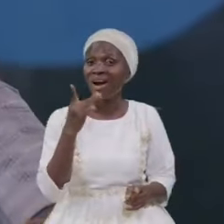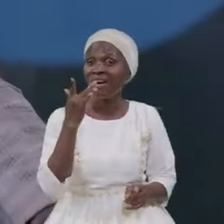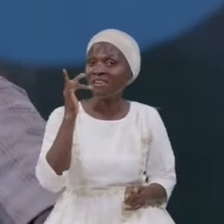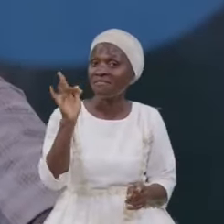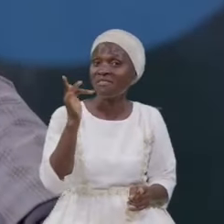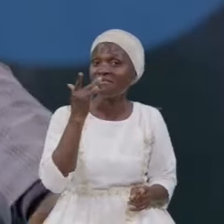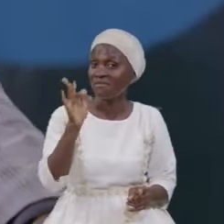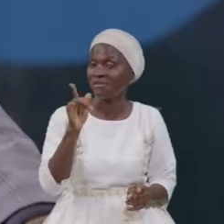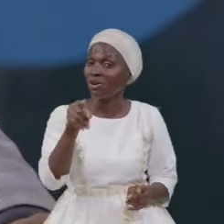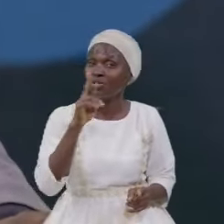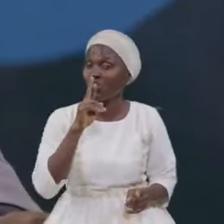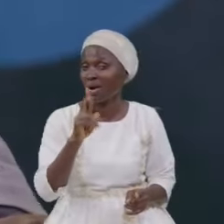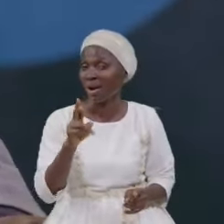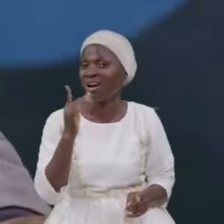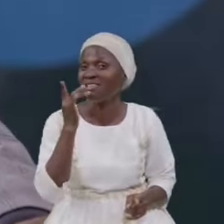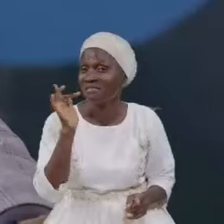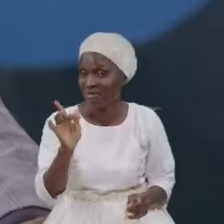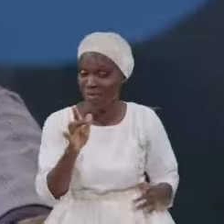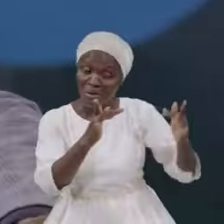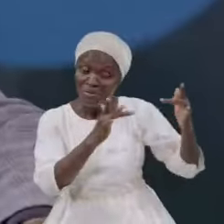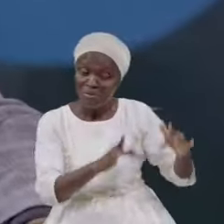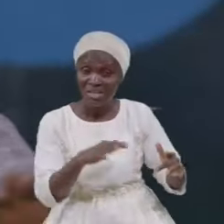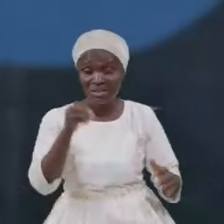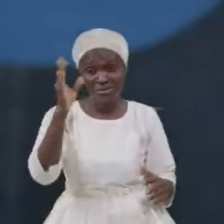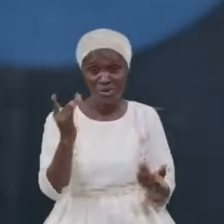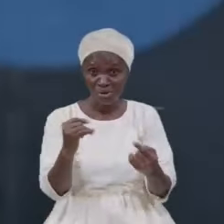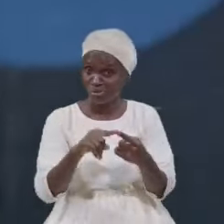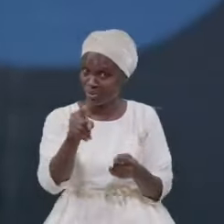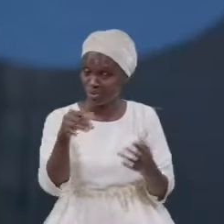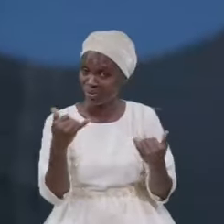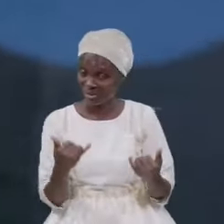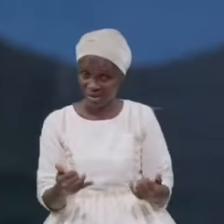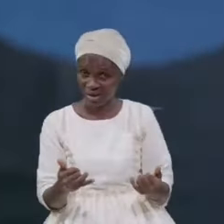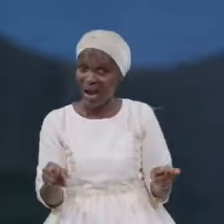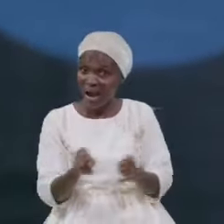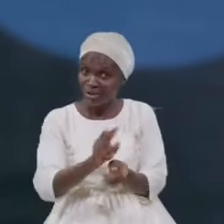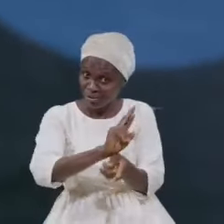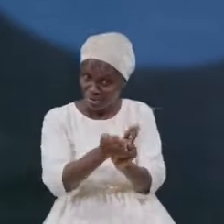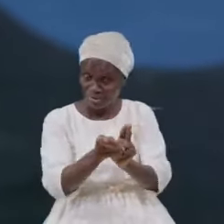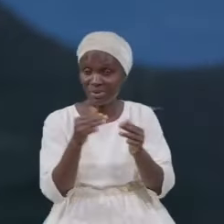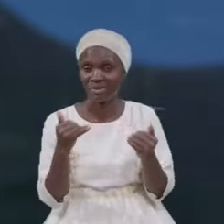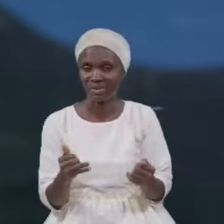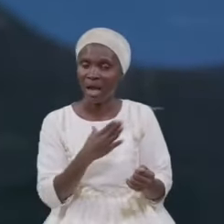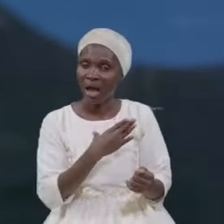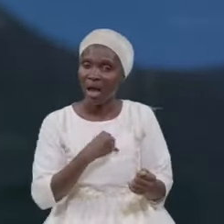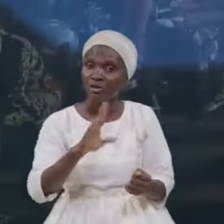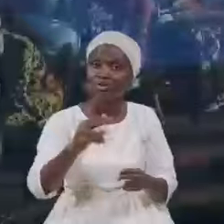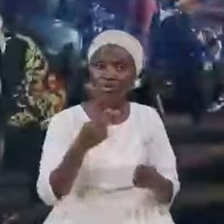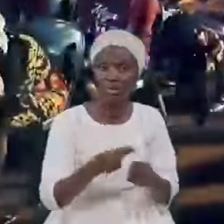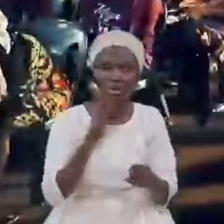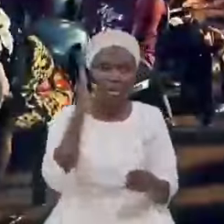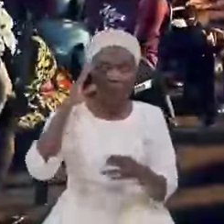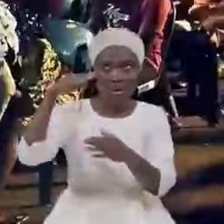of God comes to you now as you repent, and your name will enter into the book of